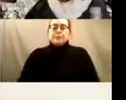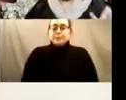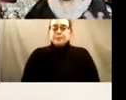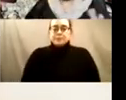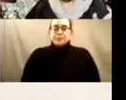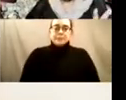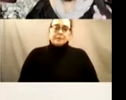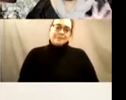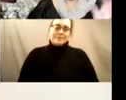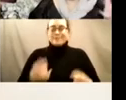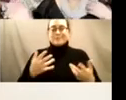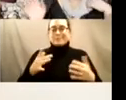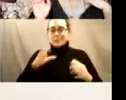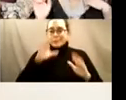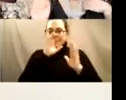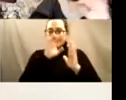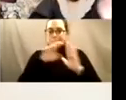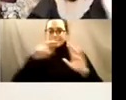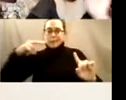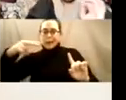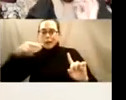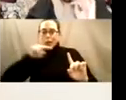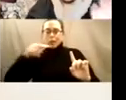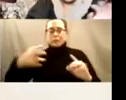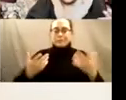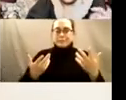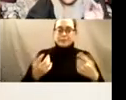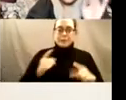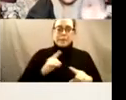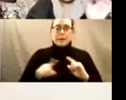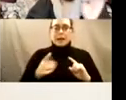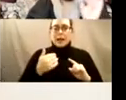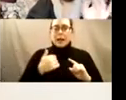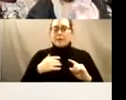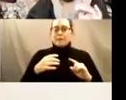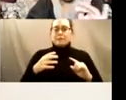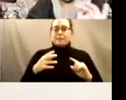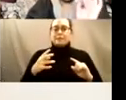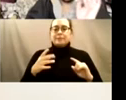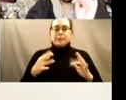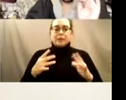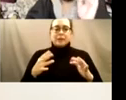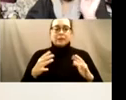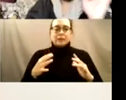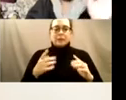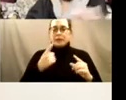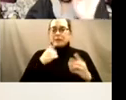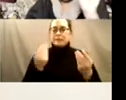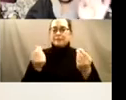So this isn't the best picture of it, but there's kind of a shadow situation or